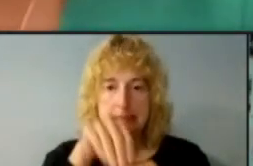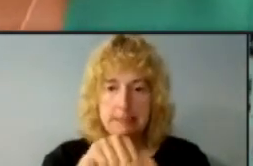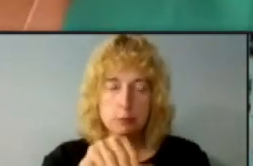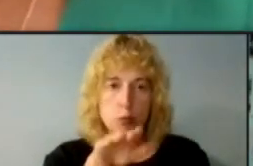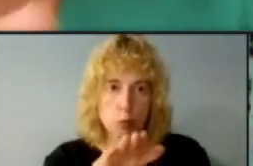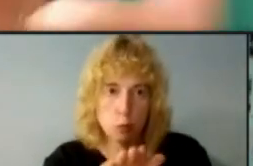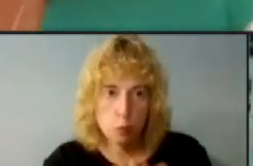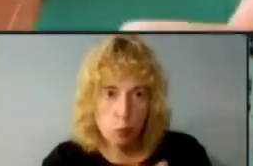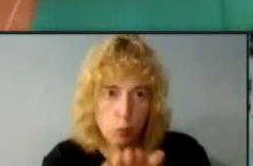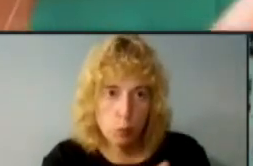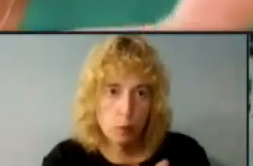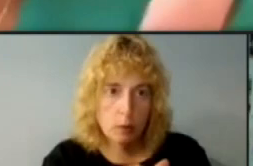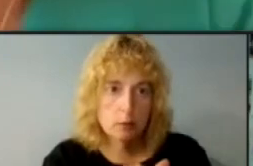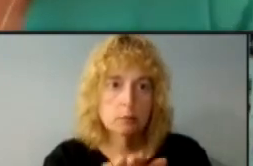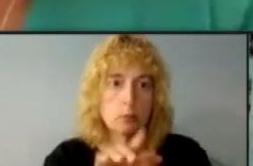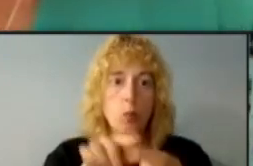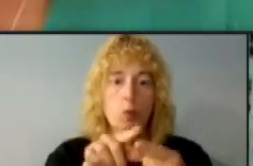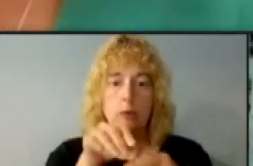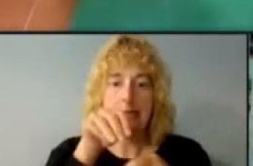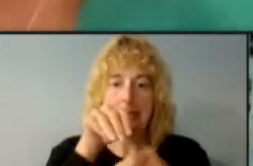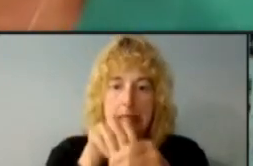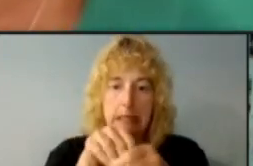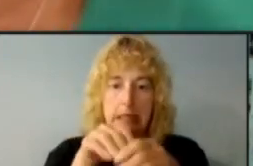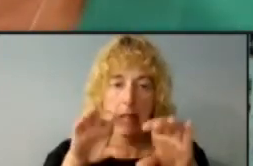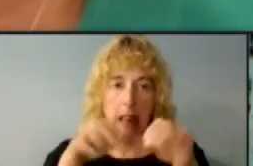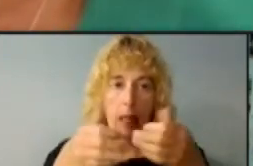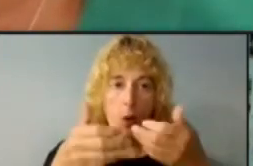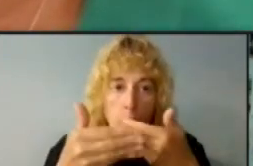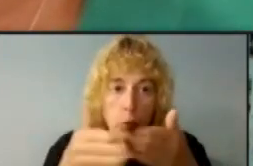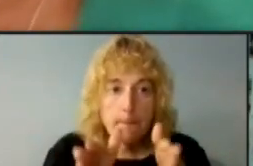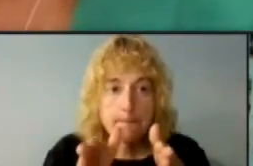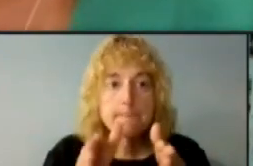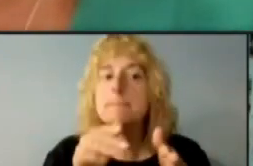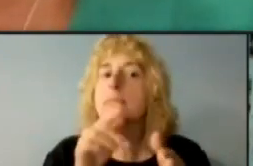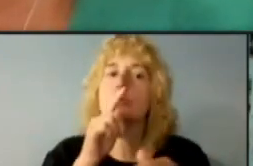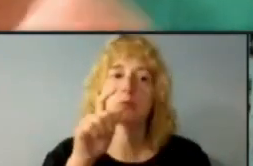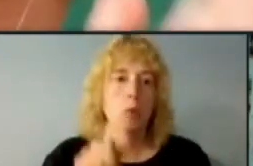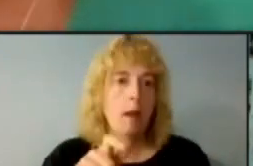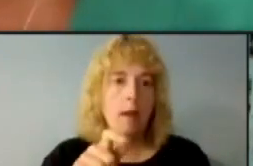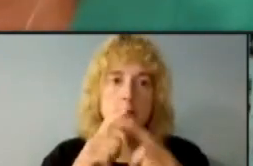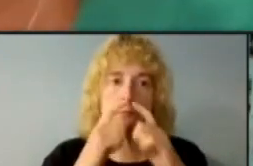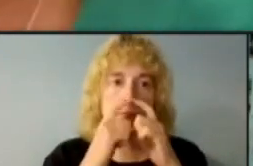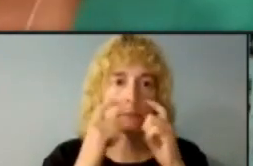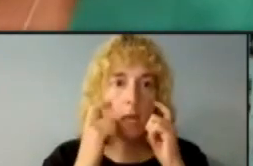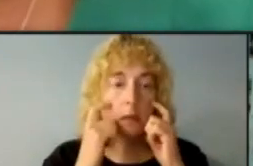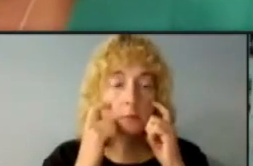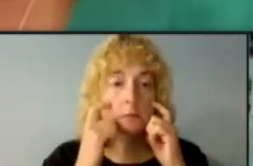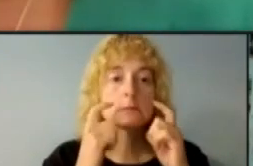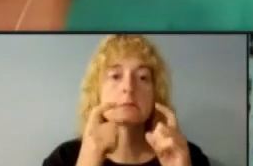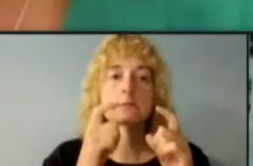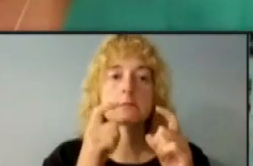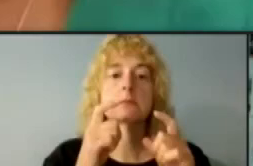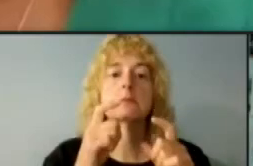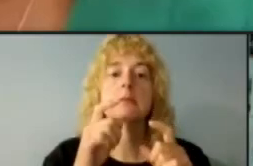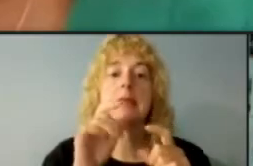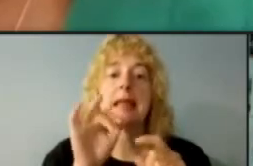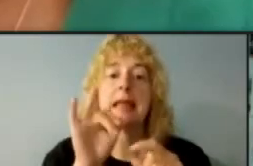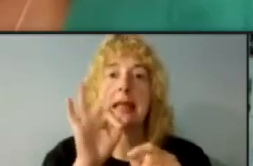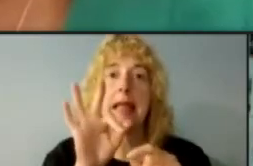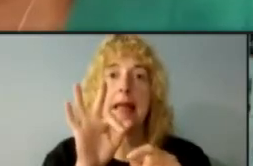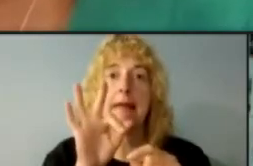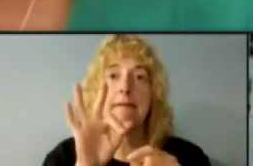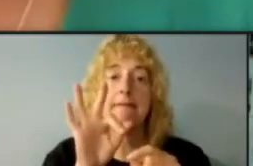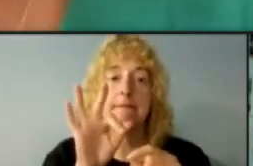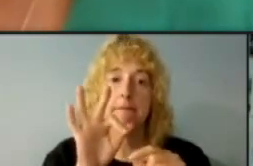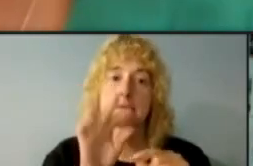setting. So when you are in the classroom, you do not have to wear your mask. Again, if you are pre-K through